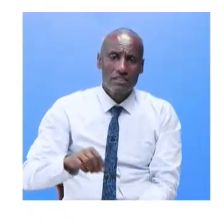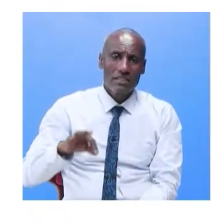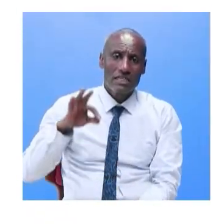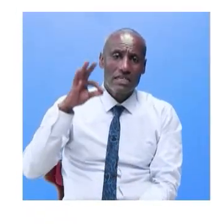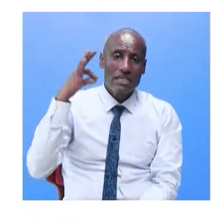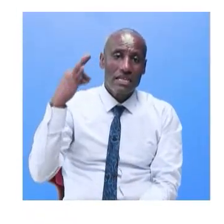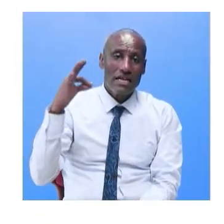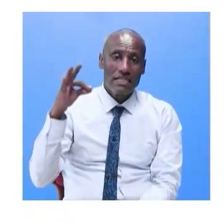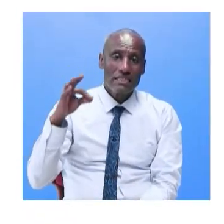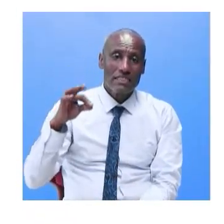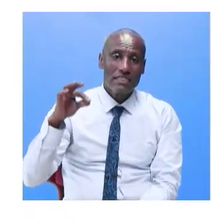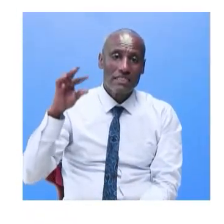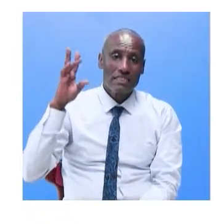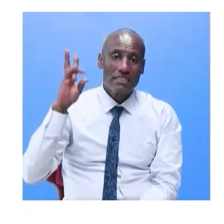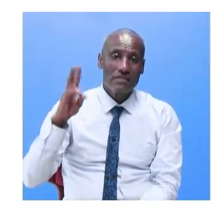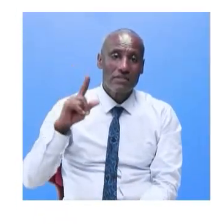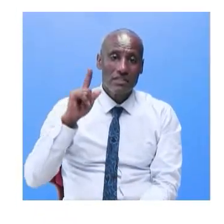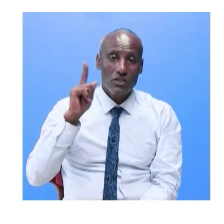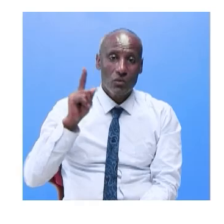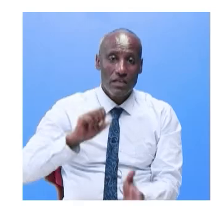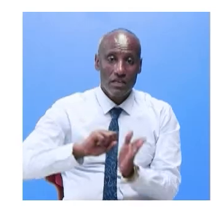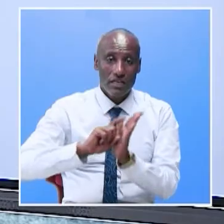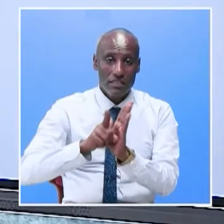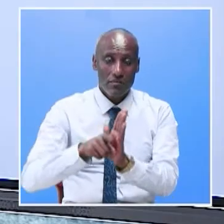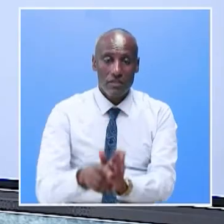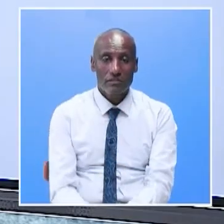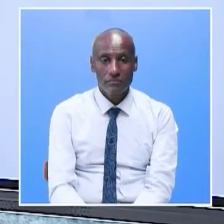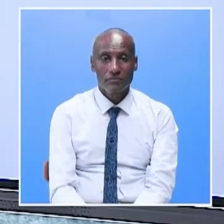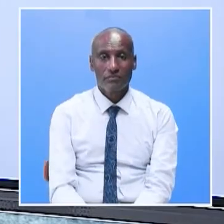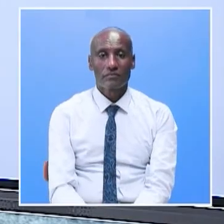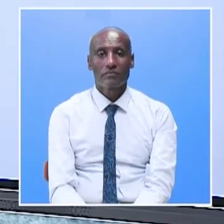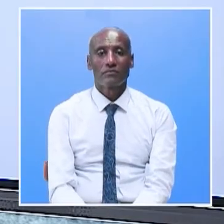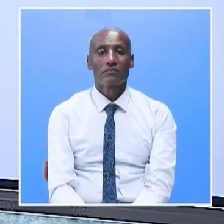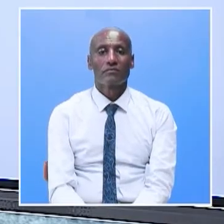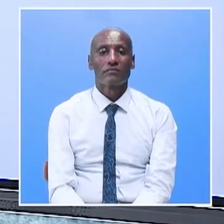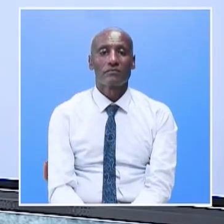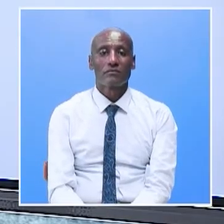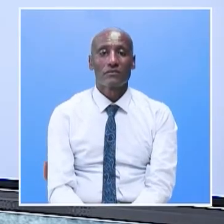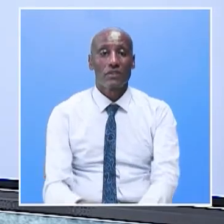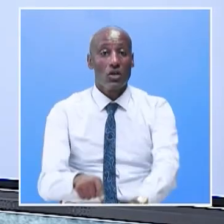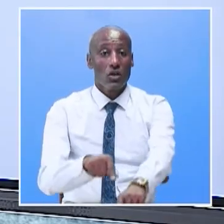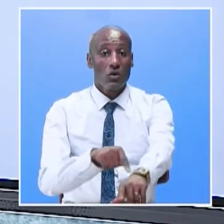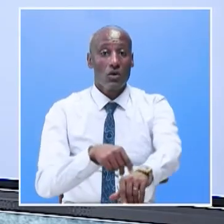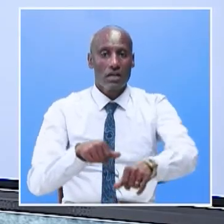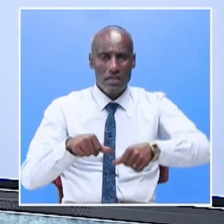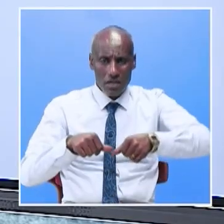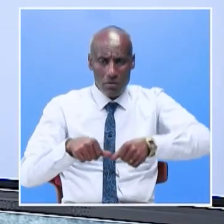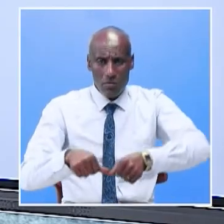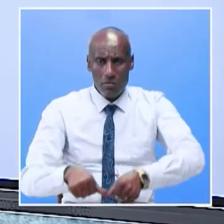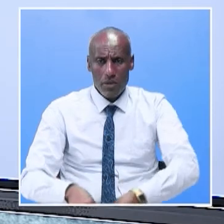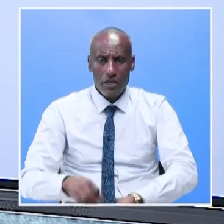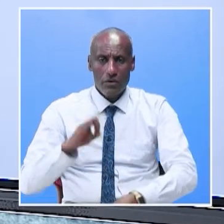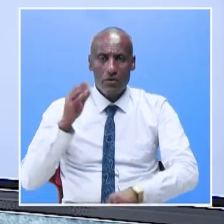1971. Here is some example here. What I said? Long period of